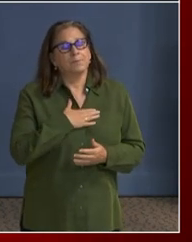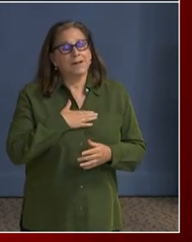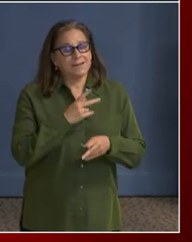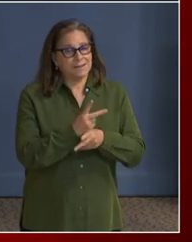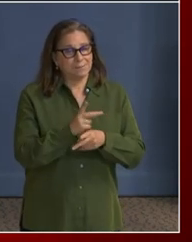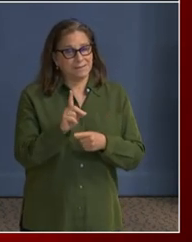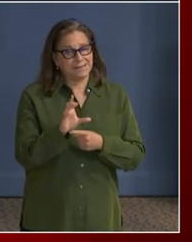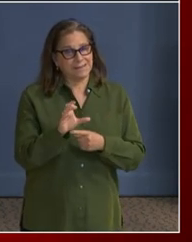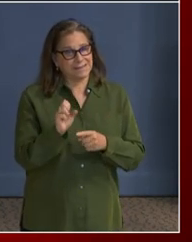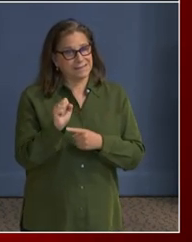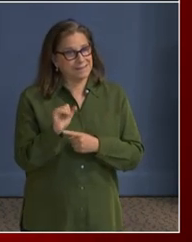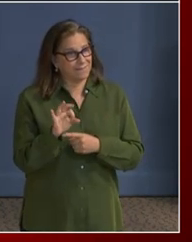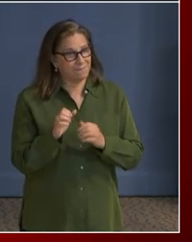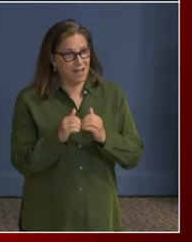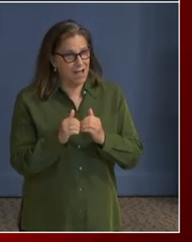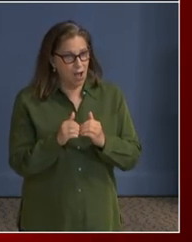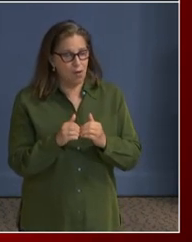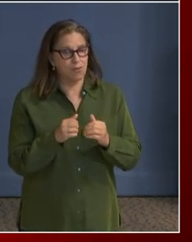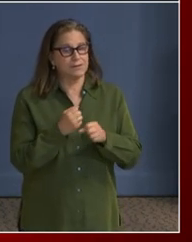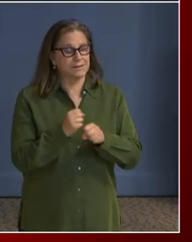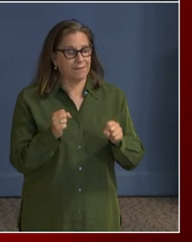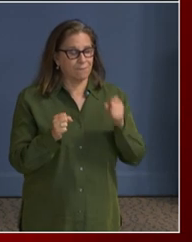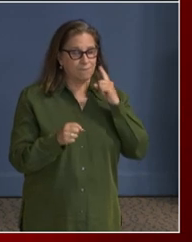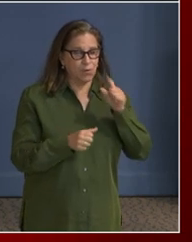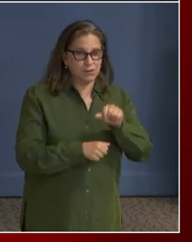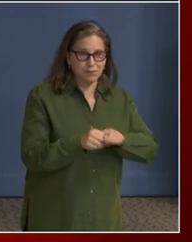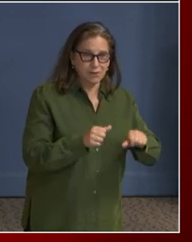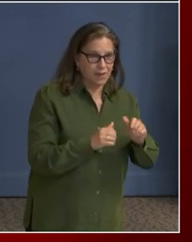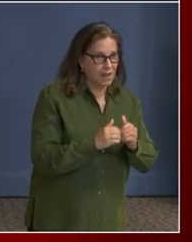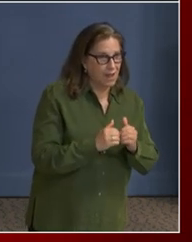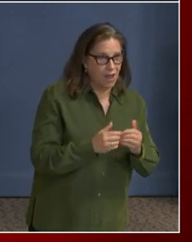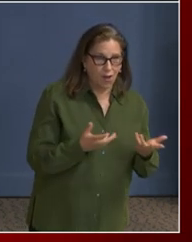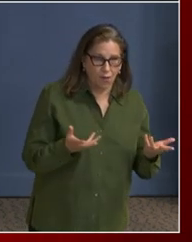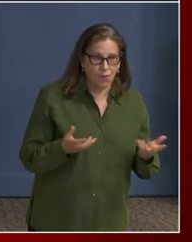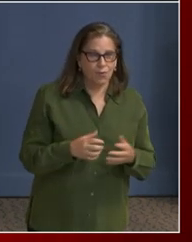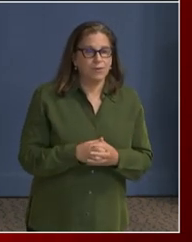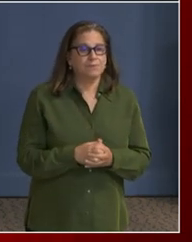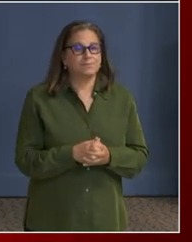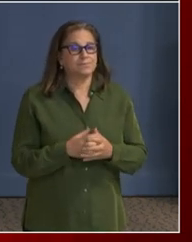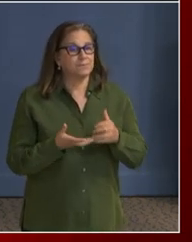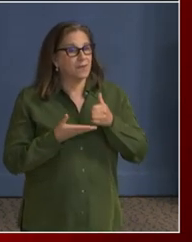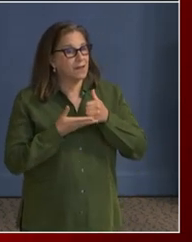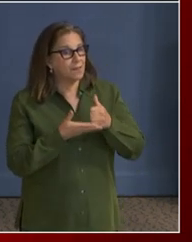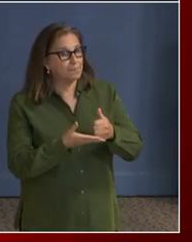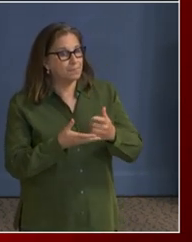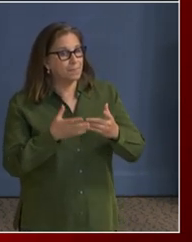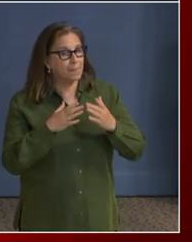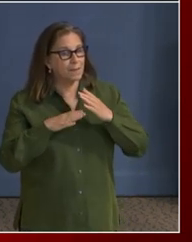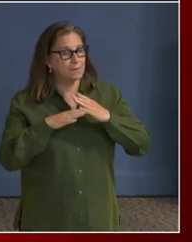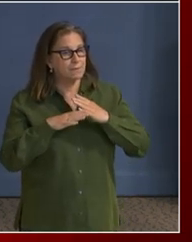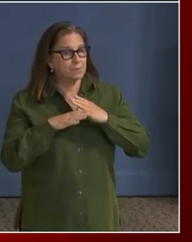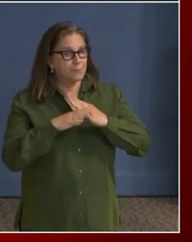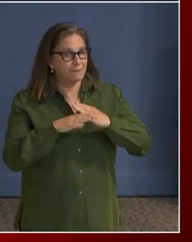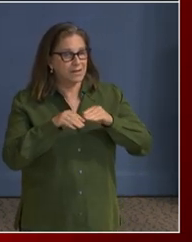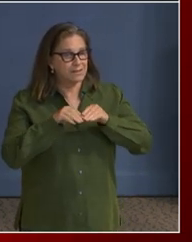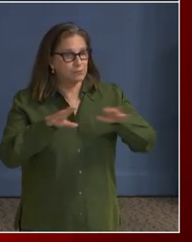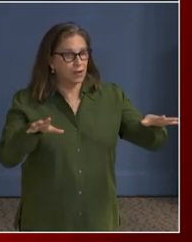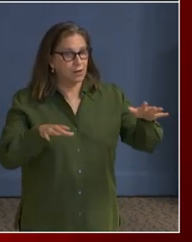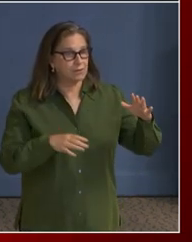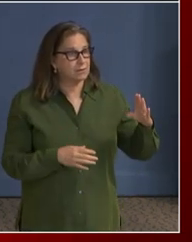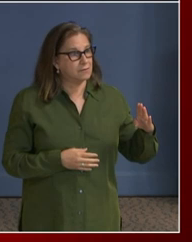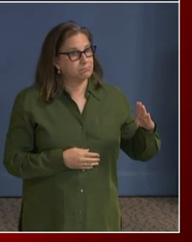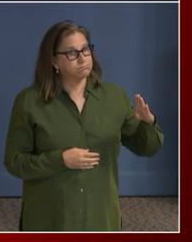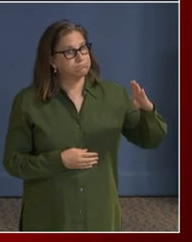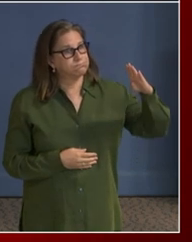each other, to be vigilant and focused on the things that have helped us blunt the curve, and we need to continue to be